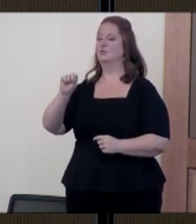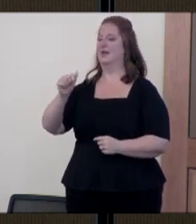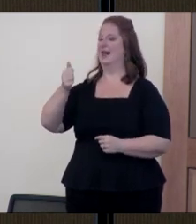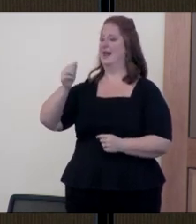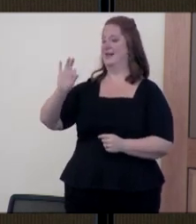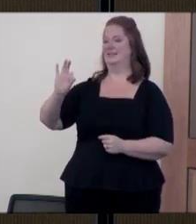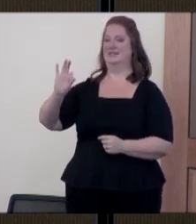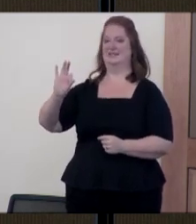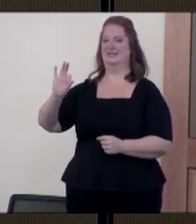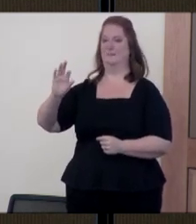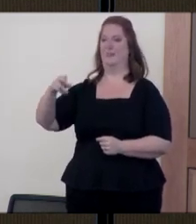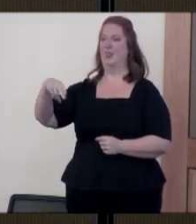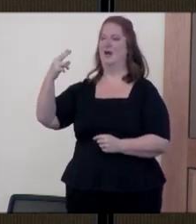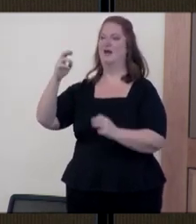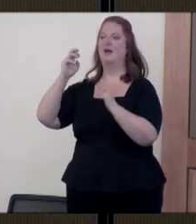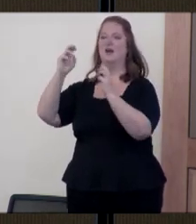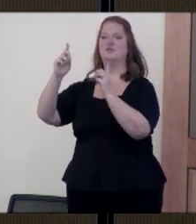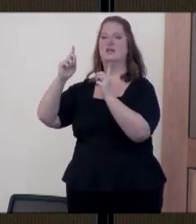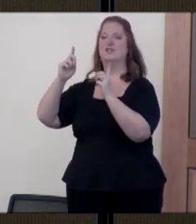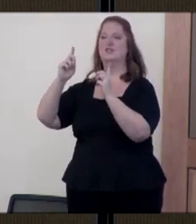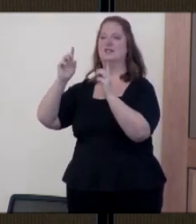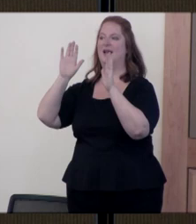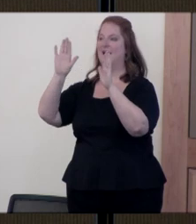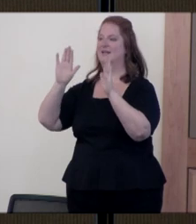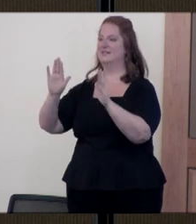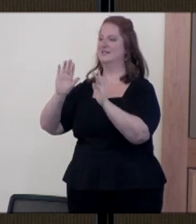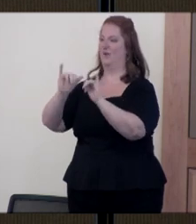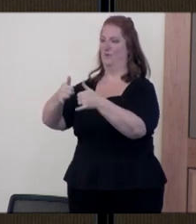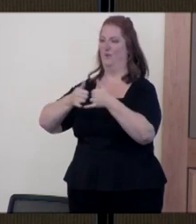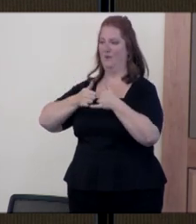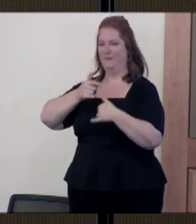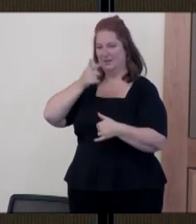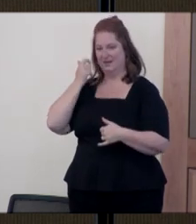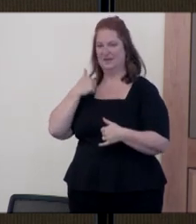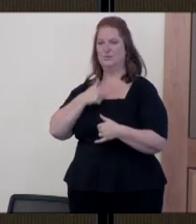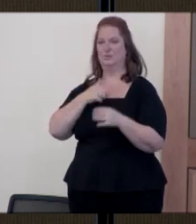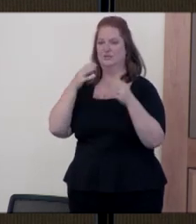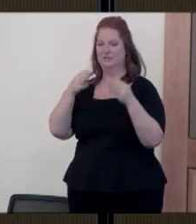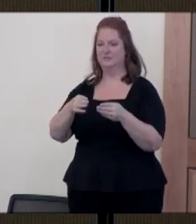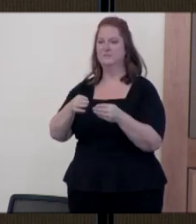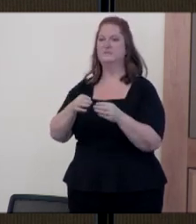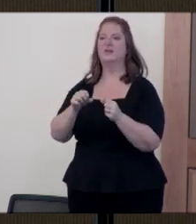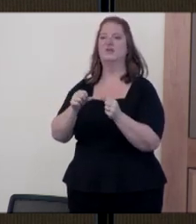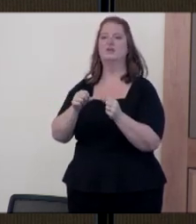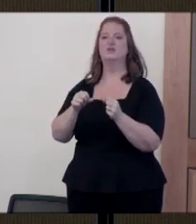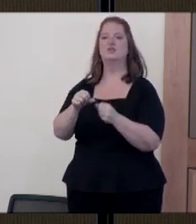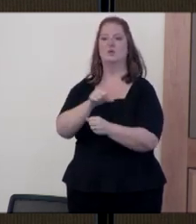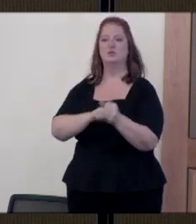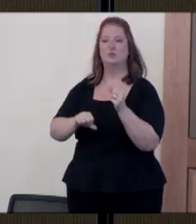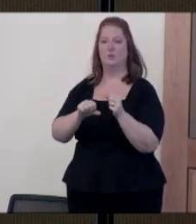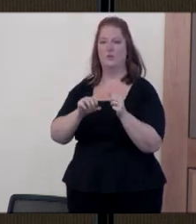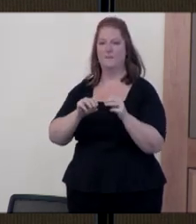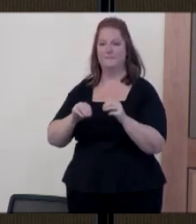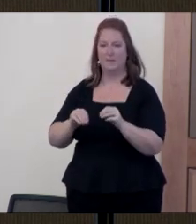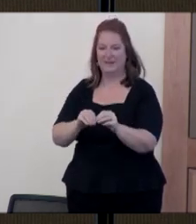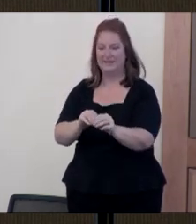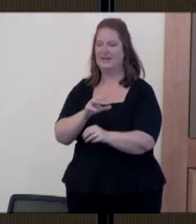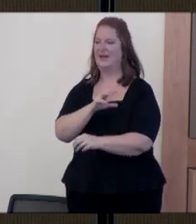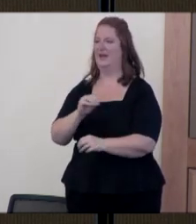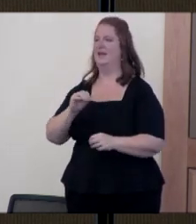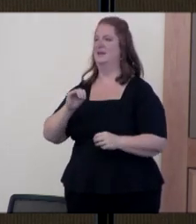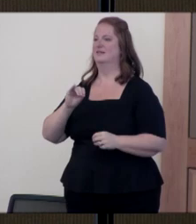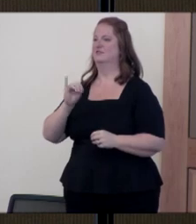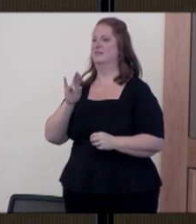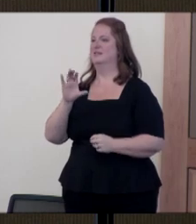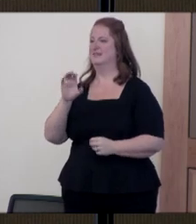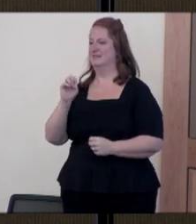2019 Higher Education Excellence Award for our commitments to social mobility and social justice. We've